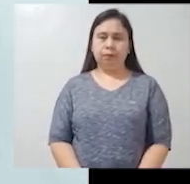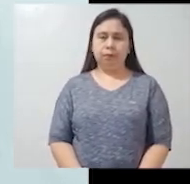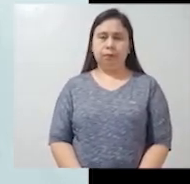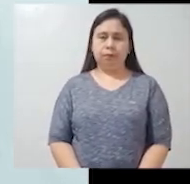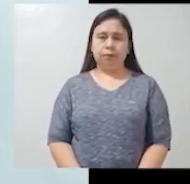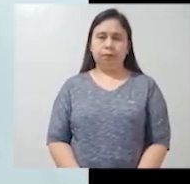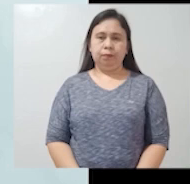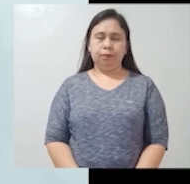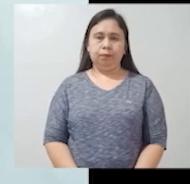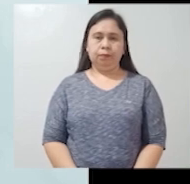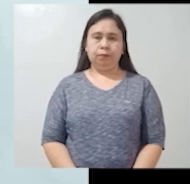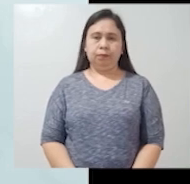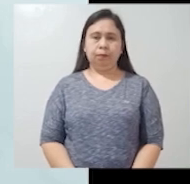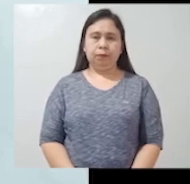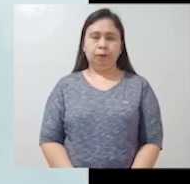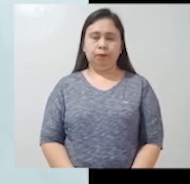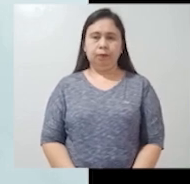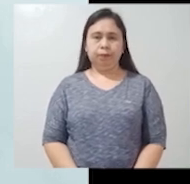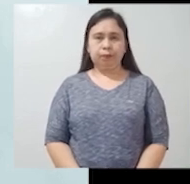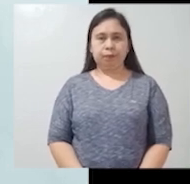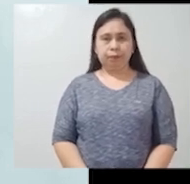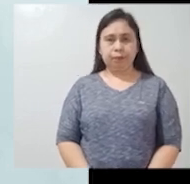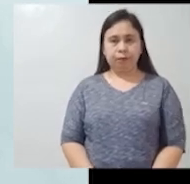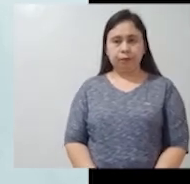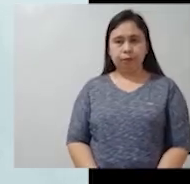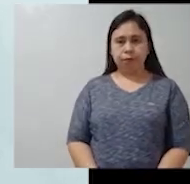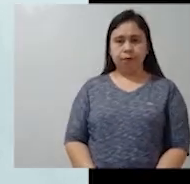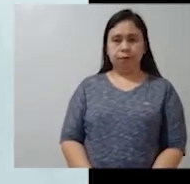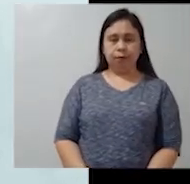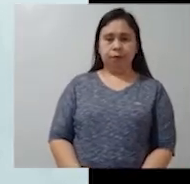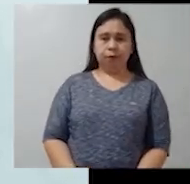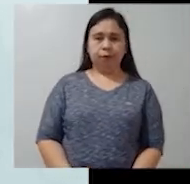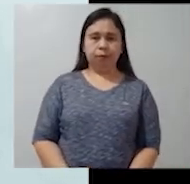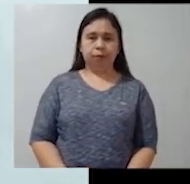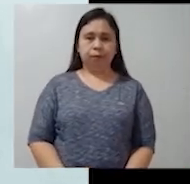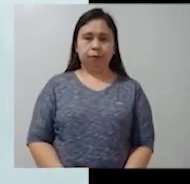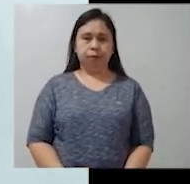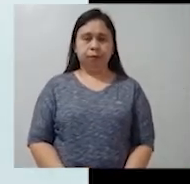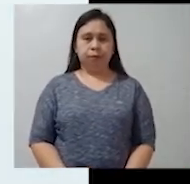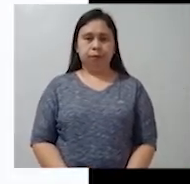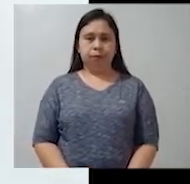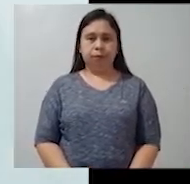changes depending upon the container in which it is put.